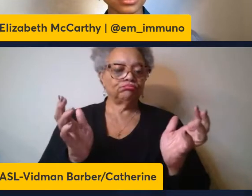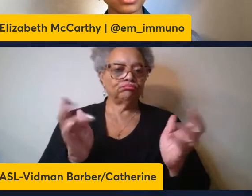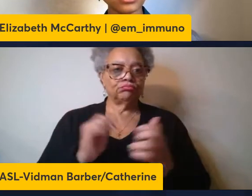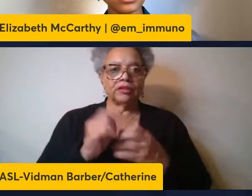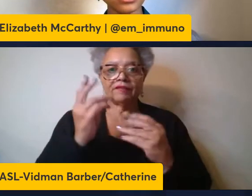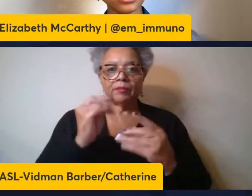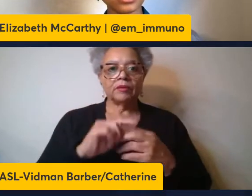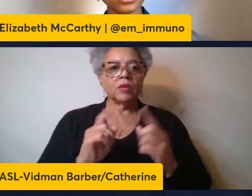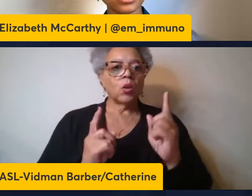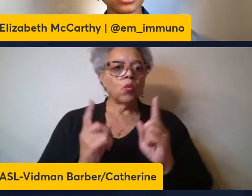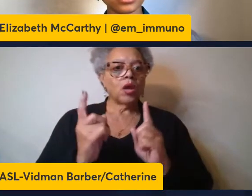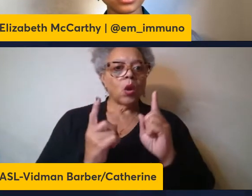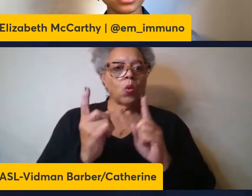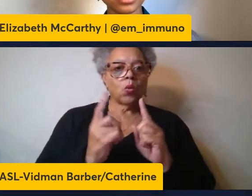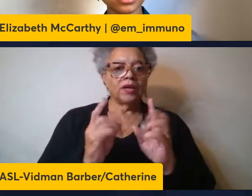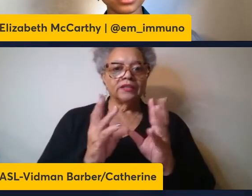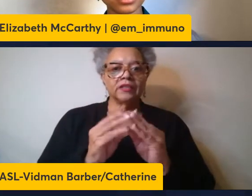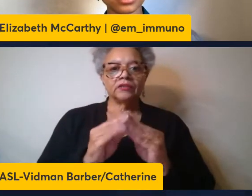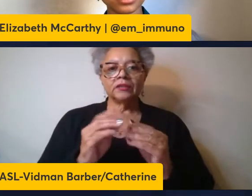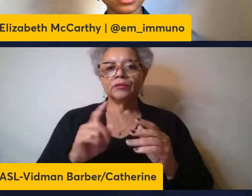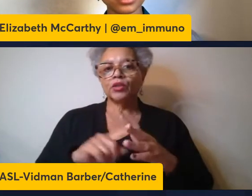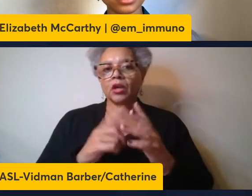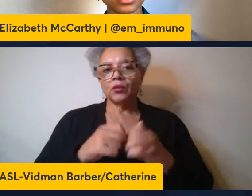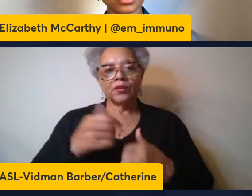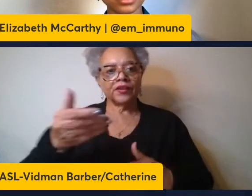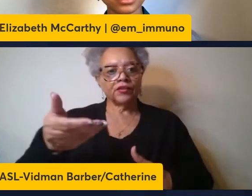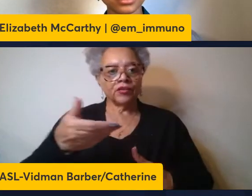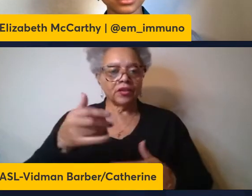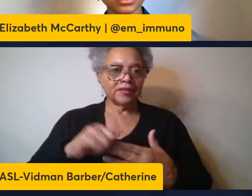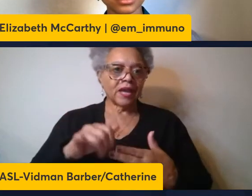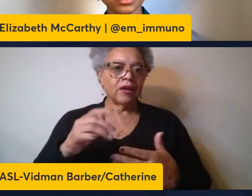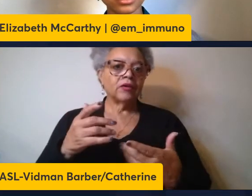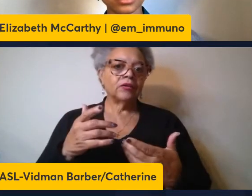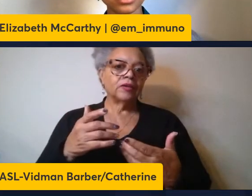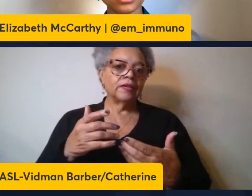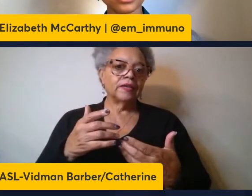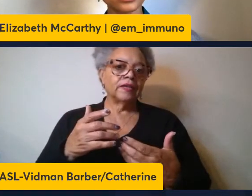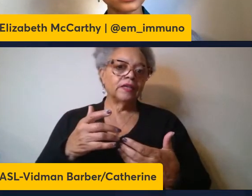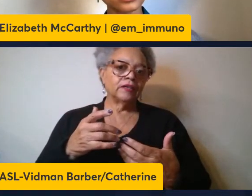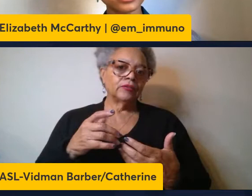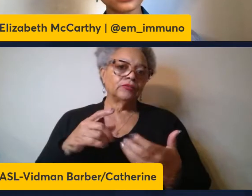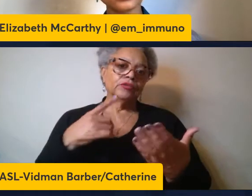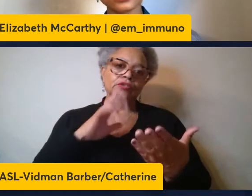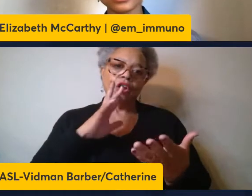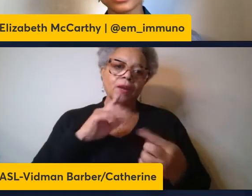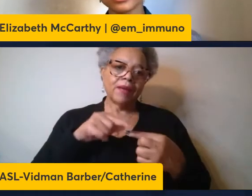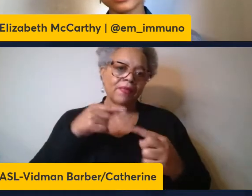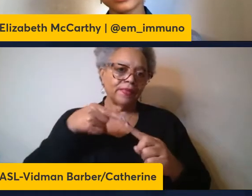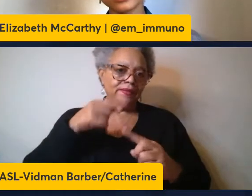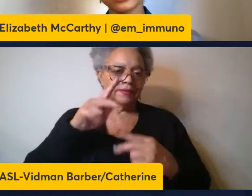101 session, really an introduction how to get into this kind of science.